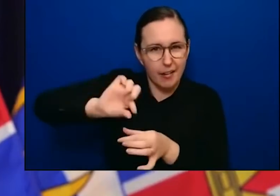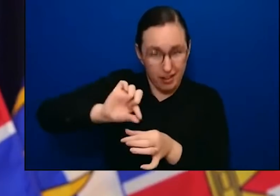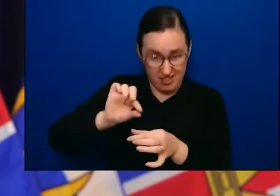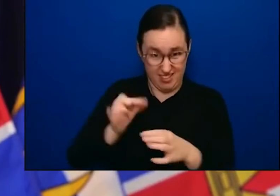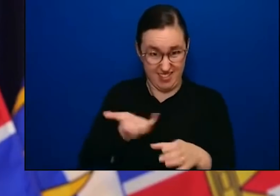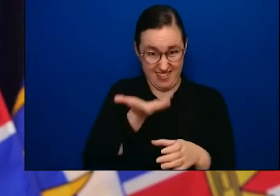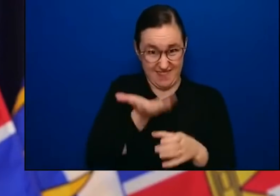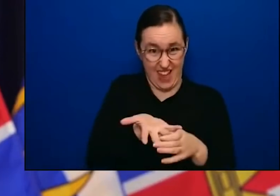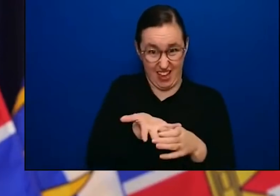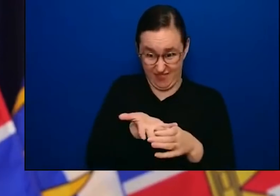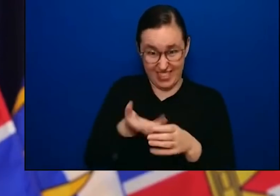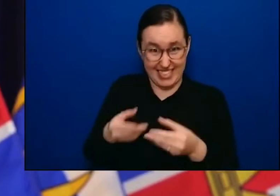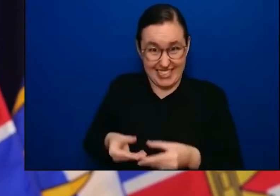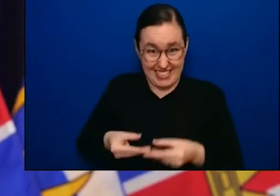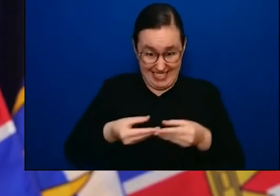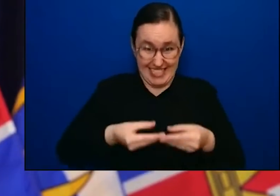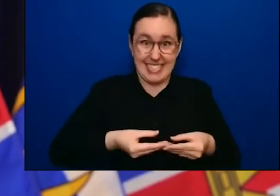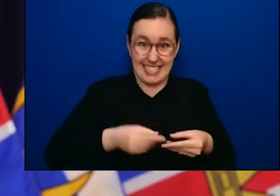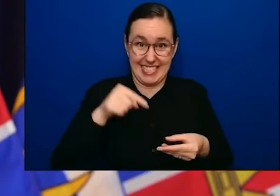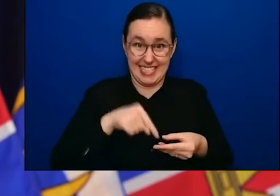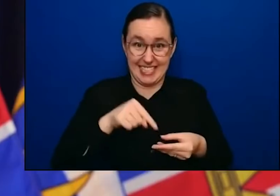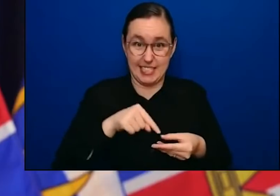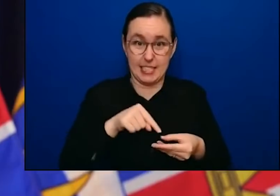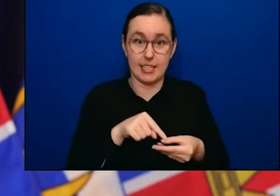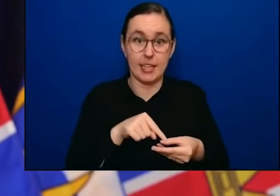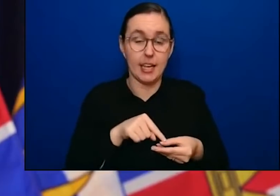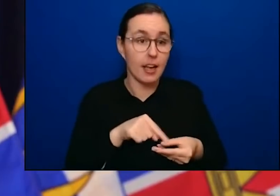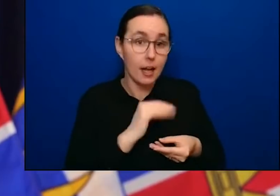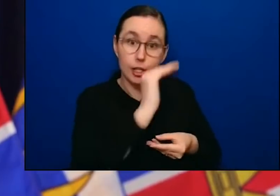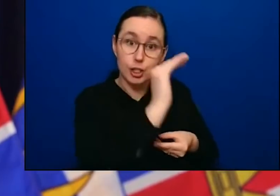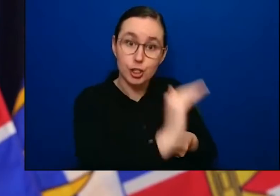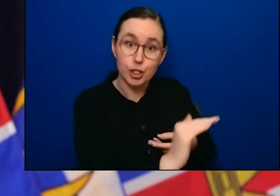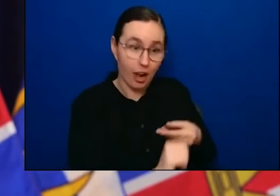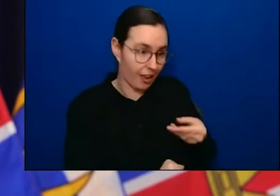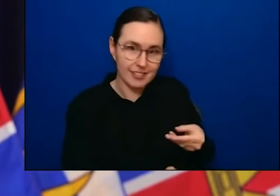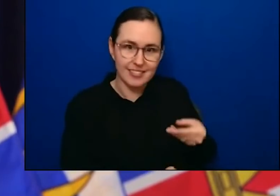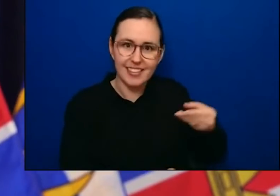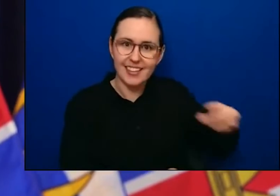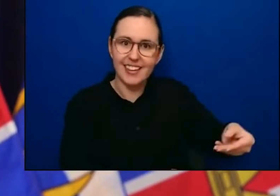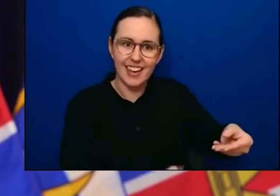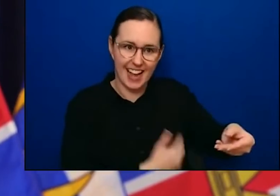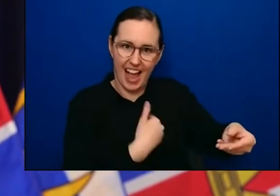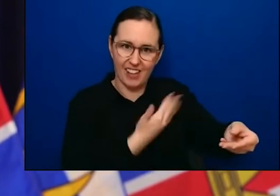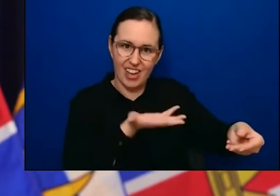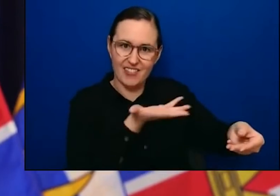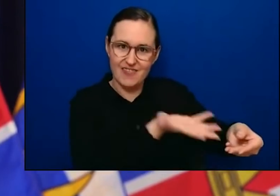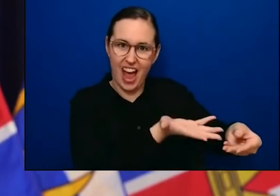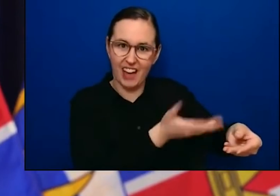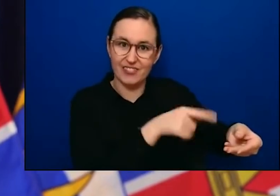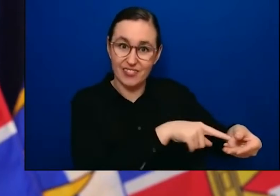get one of those boxes of 5. So that's how we're going to be moving forward with it.